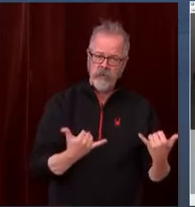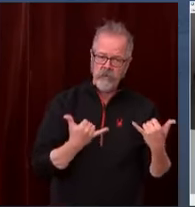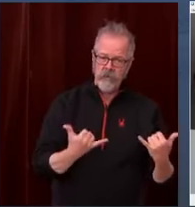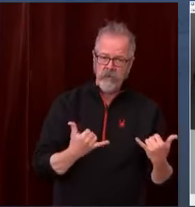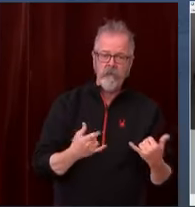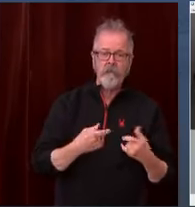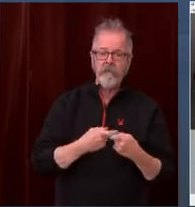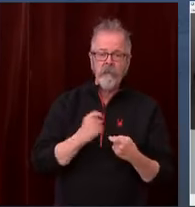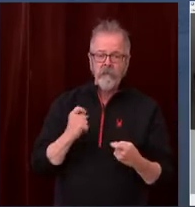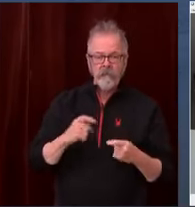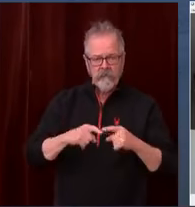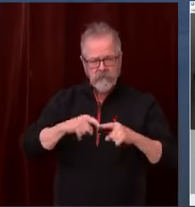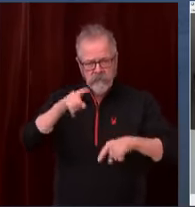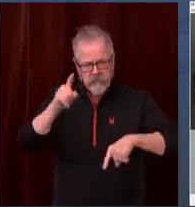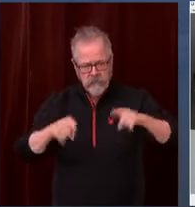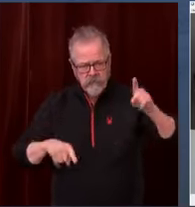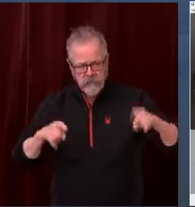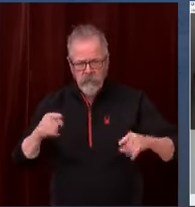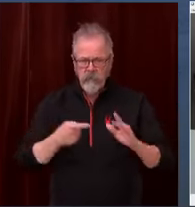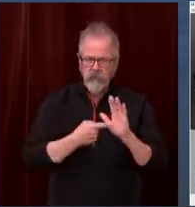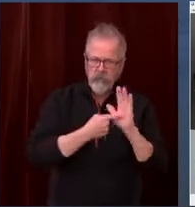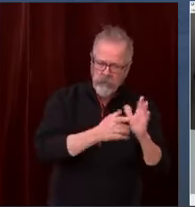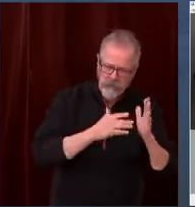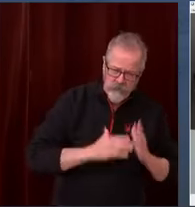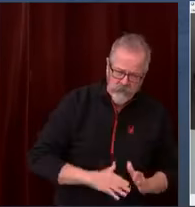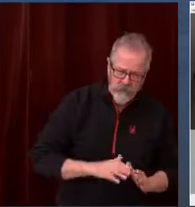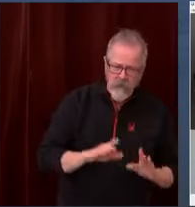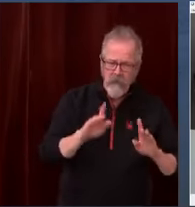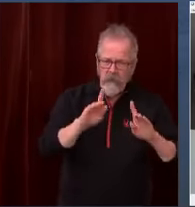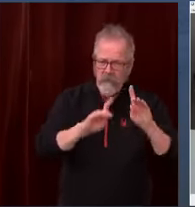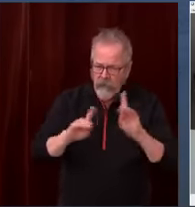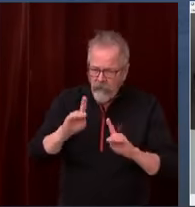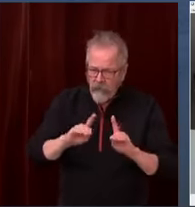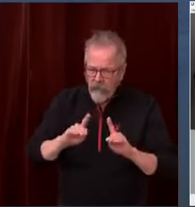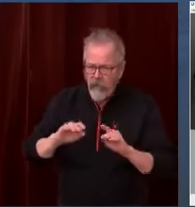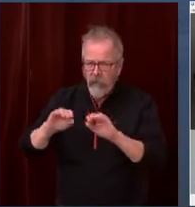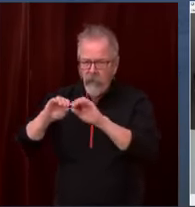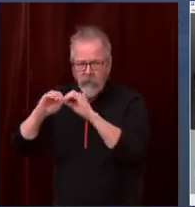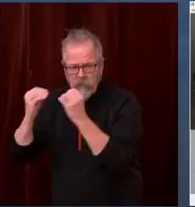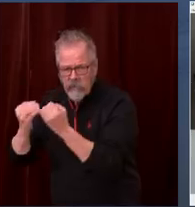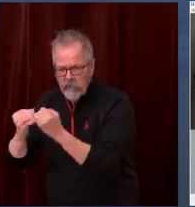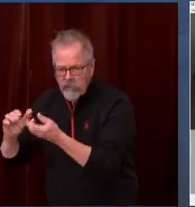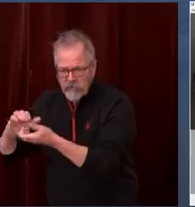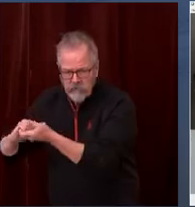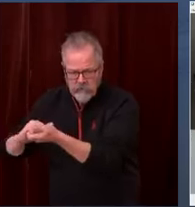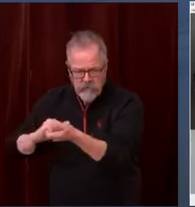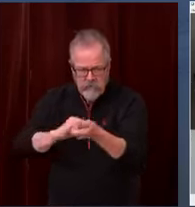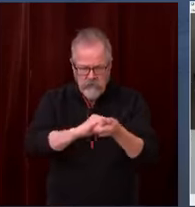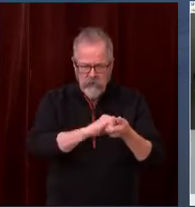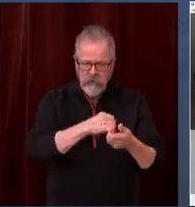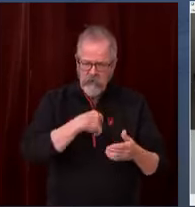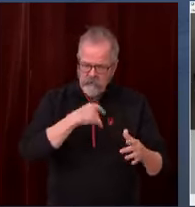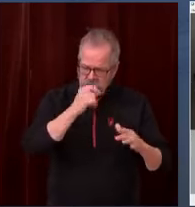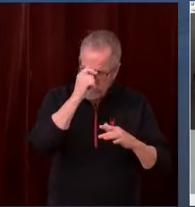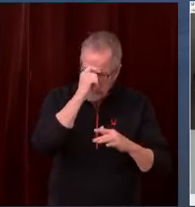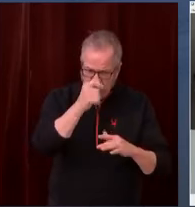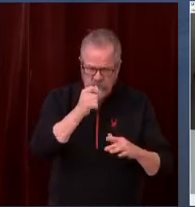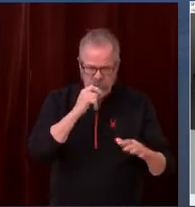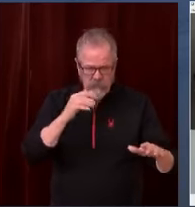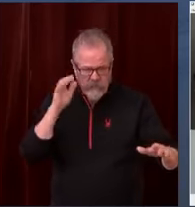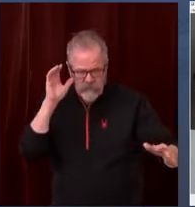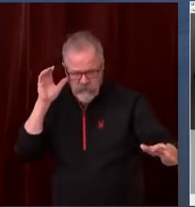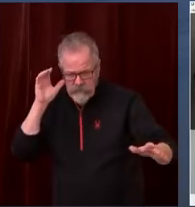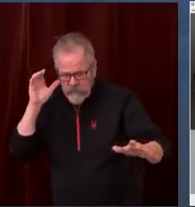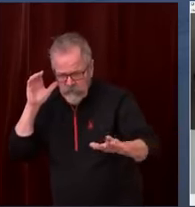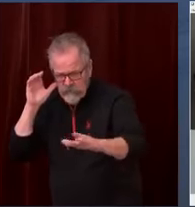voices. And I think what rings true now more than ever is that the data tells us over and over again that